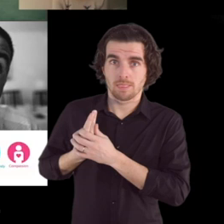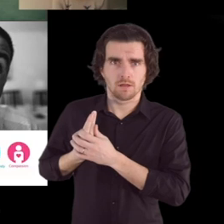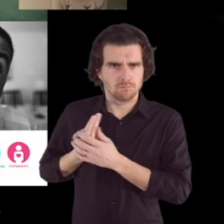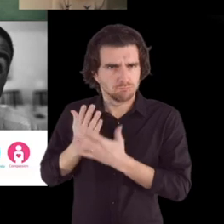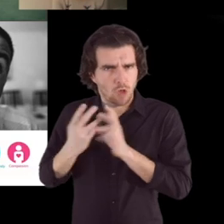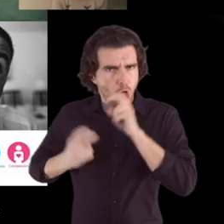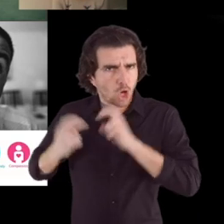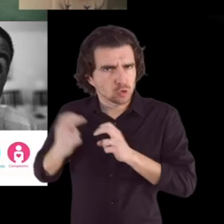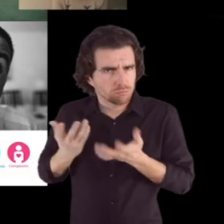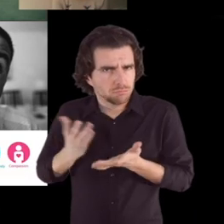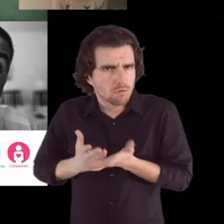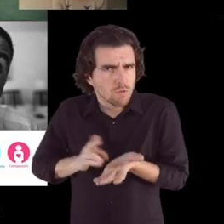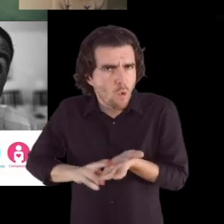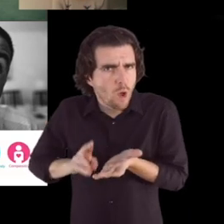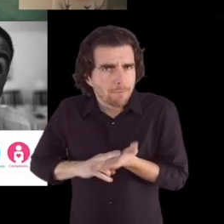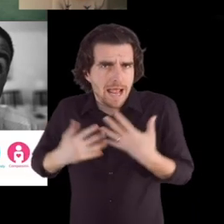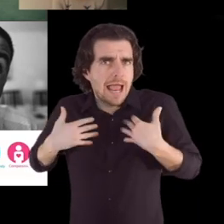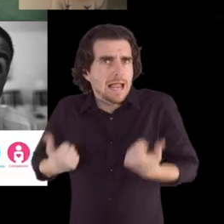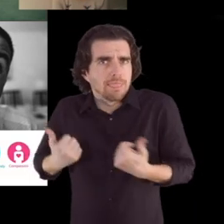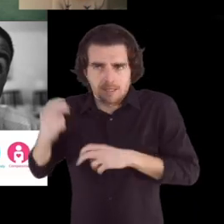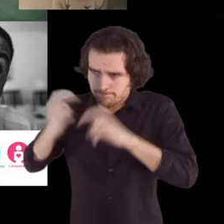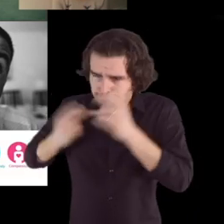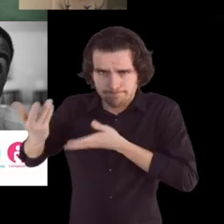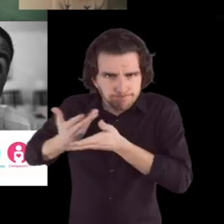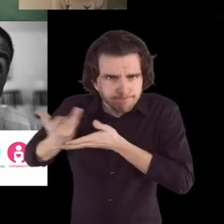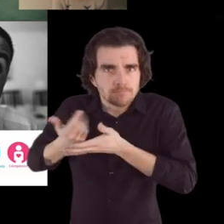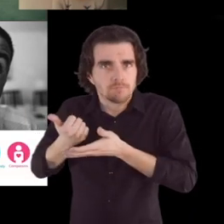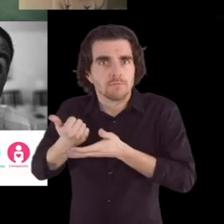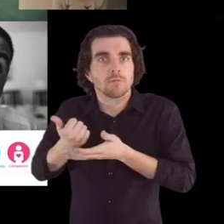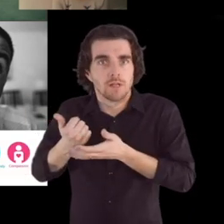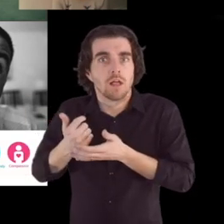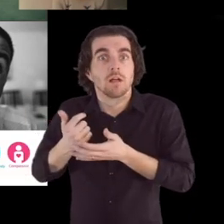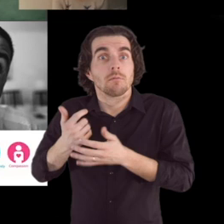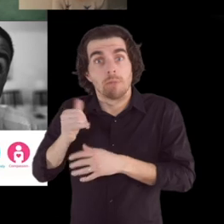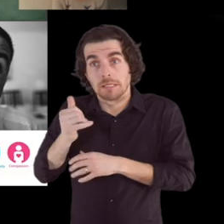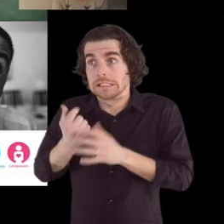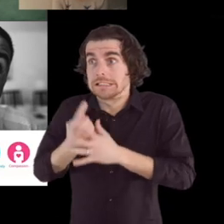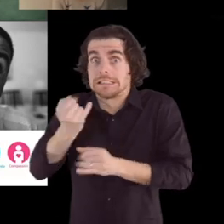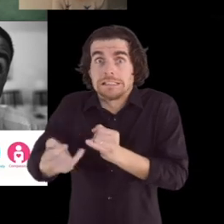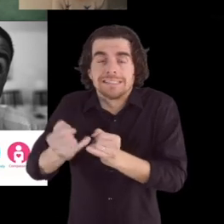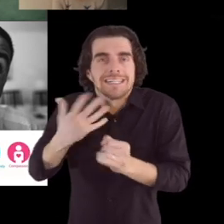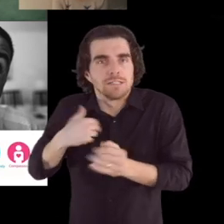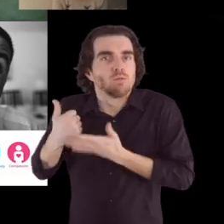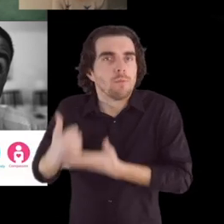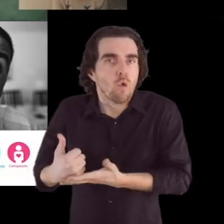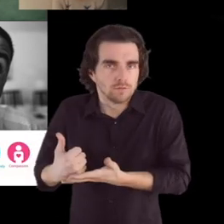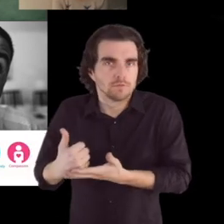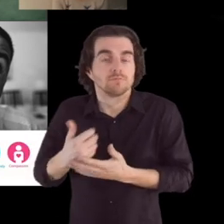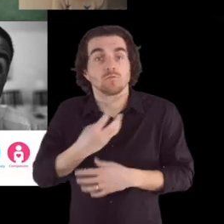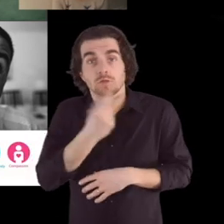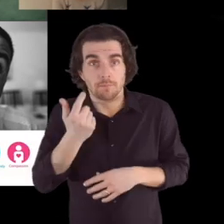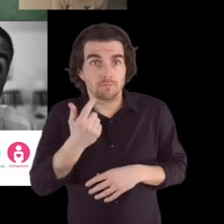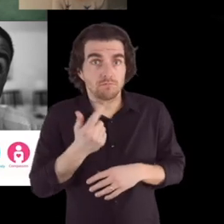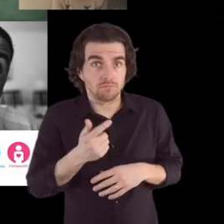do argue. That's part of a healthy relationship. It's if it's in excess that extra support is required. And just finally then, for some people,